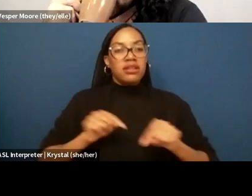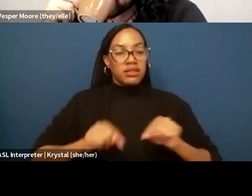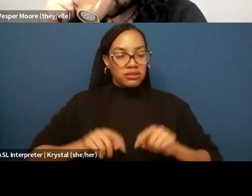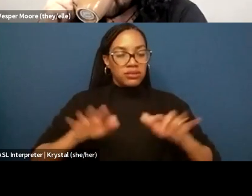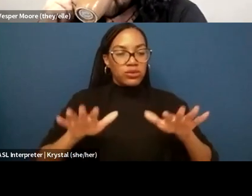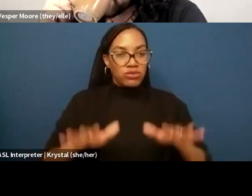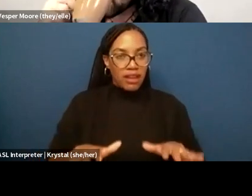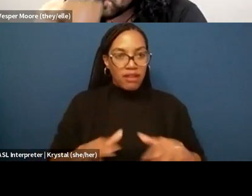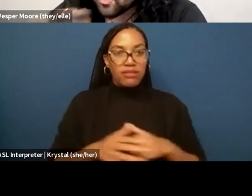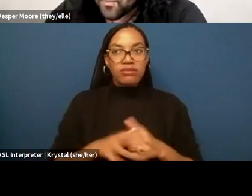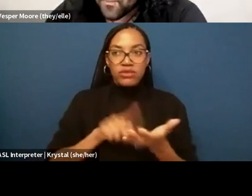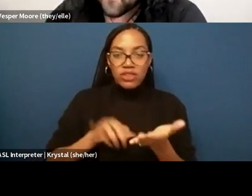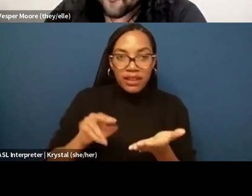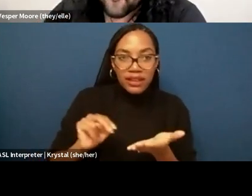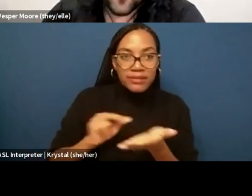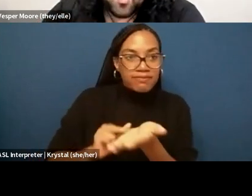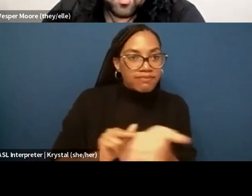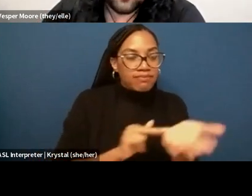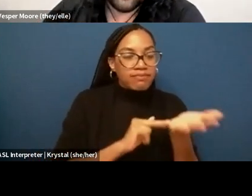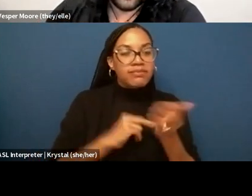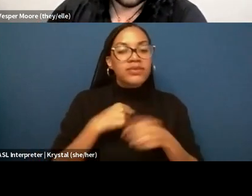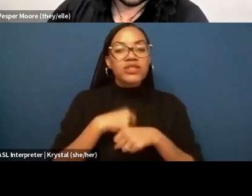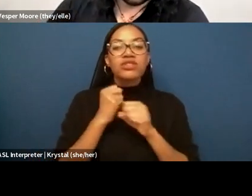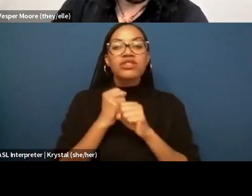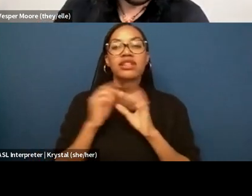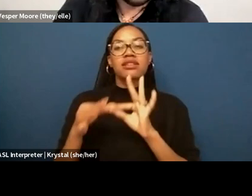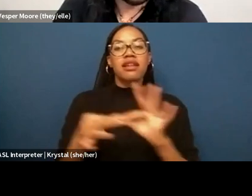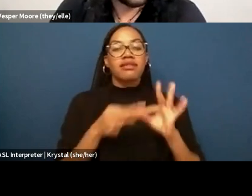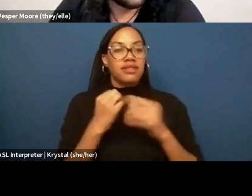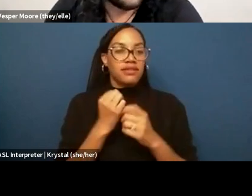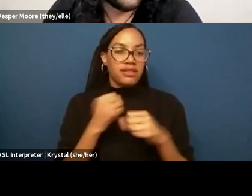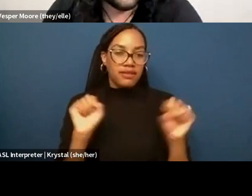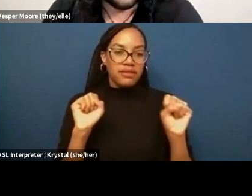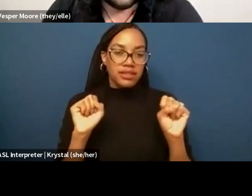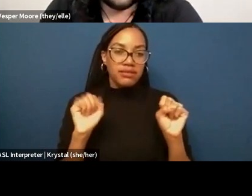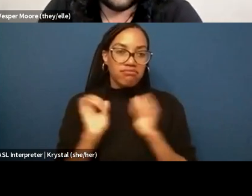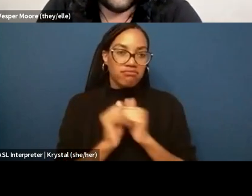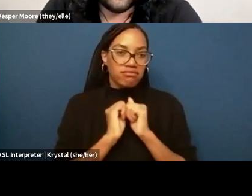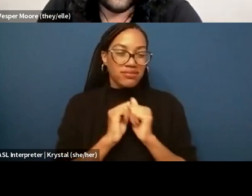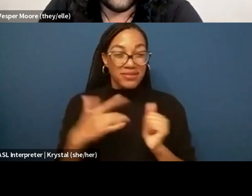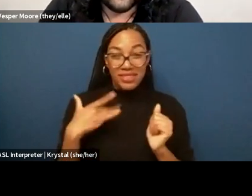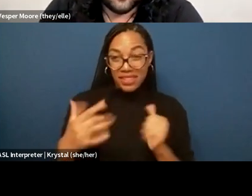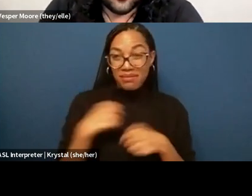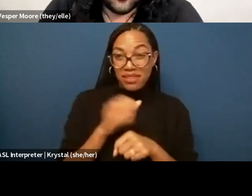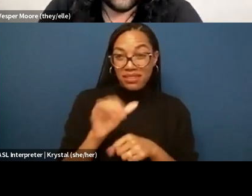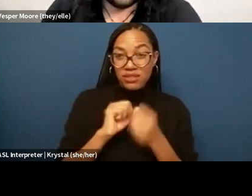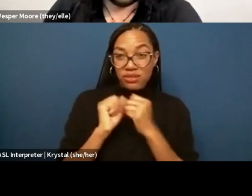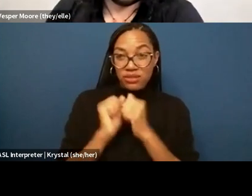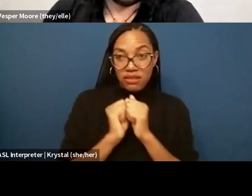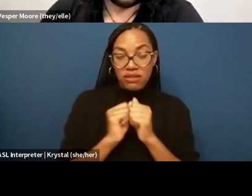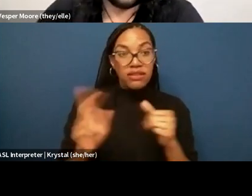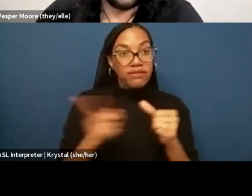space to create collective safety together, right? Understanding that's something we make together. Like as a facilitator, we help kind of introduce and then we collectively craft